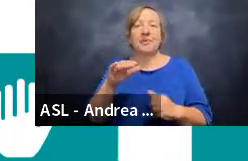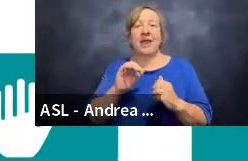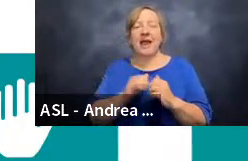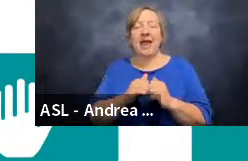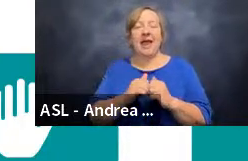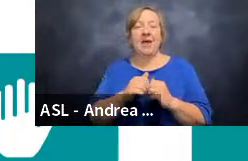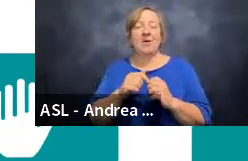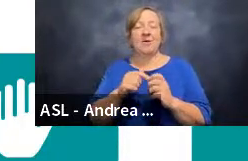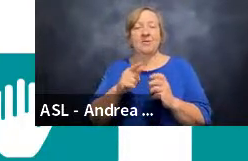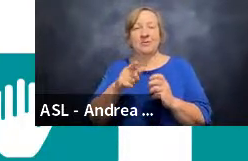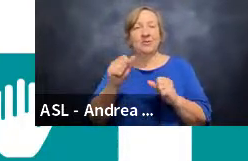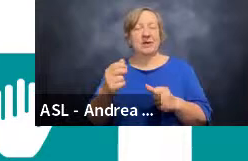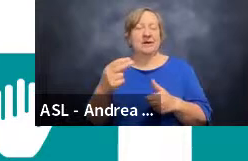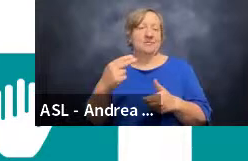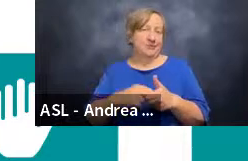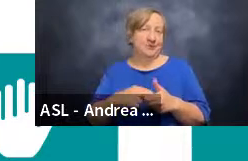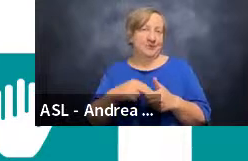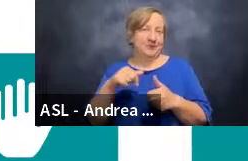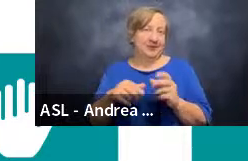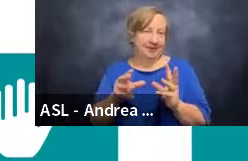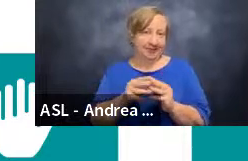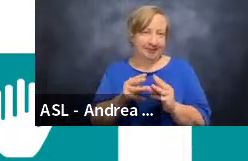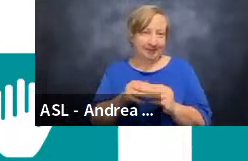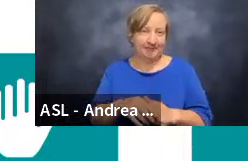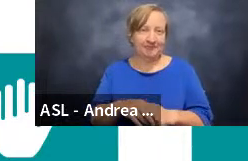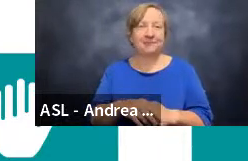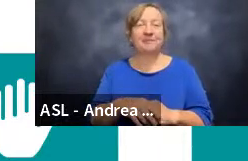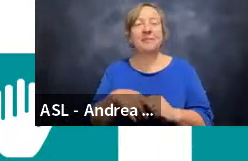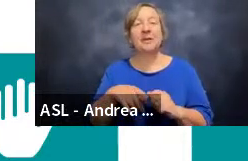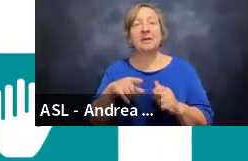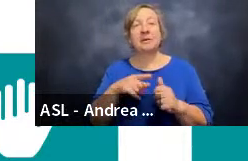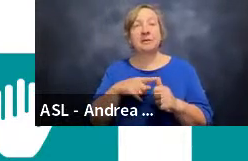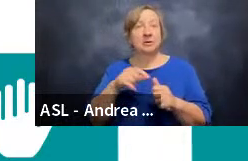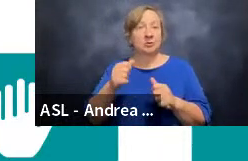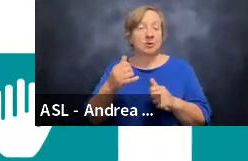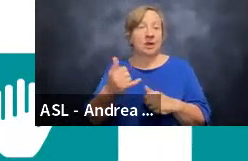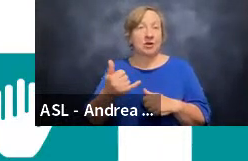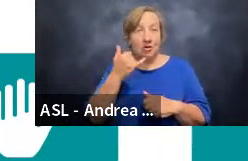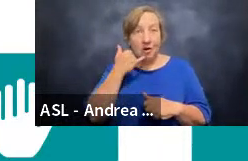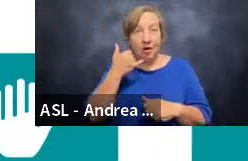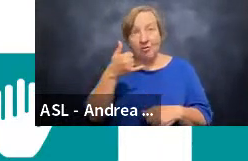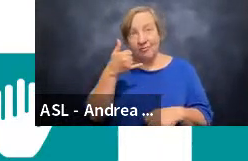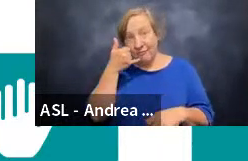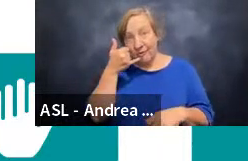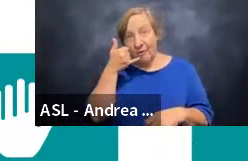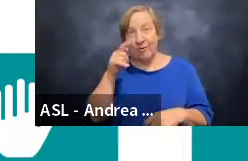can participate in this meeting. You can call via phone and dial